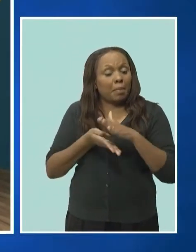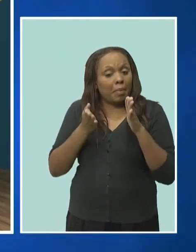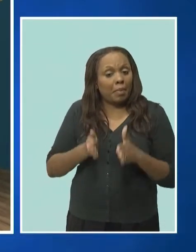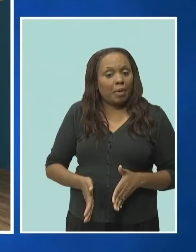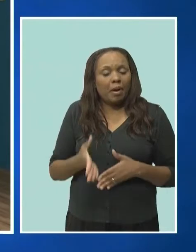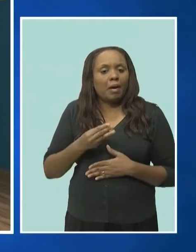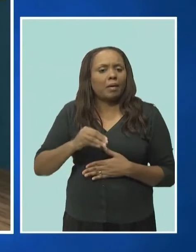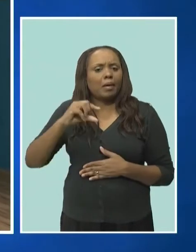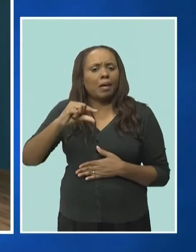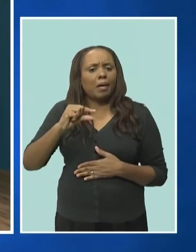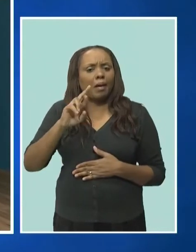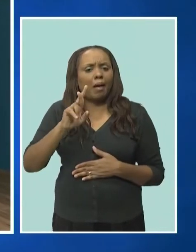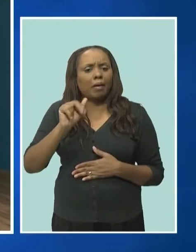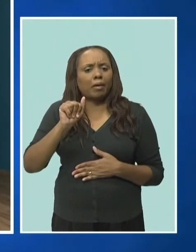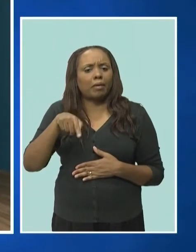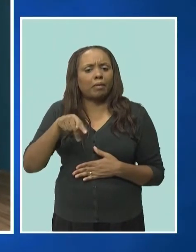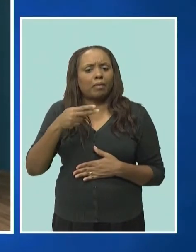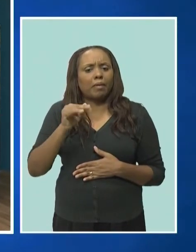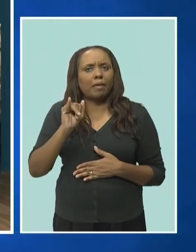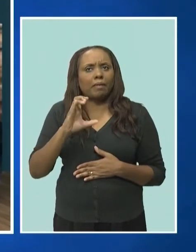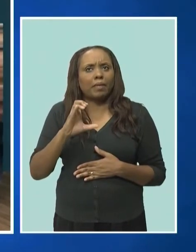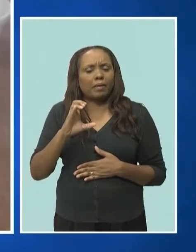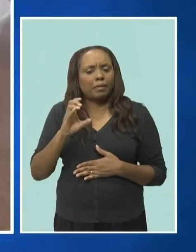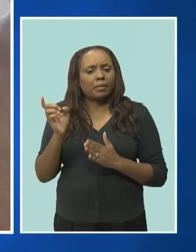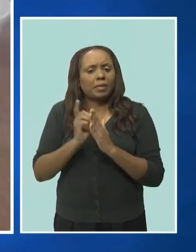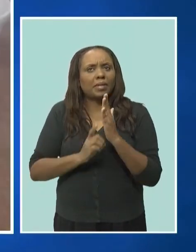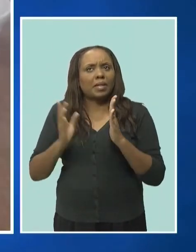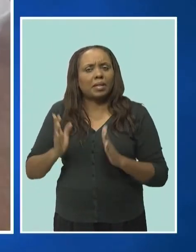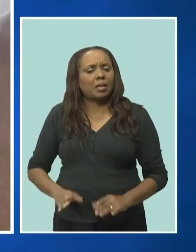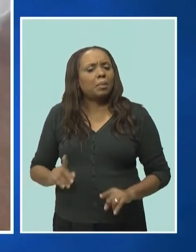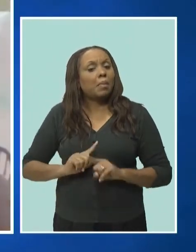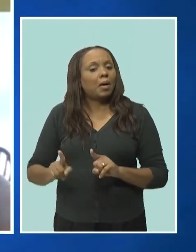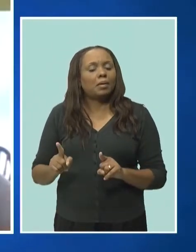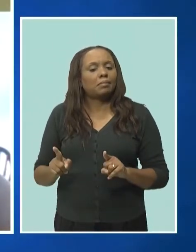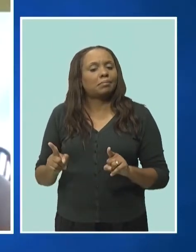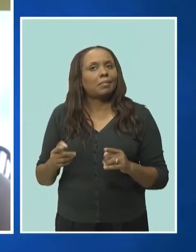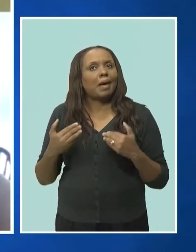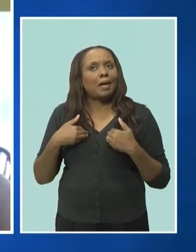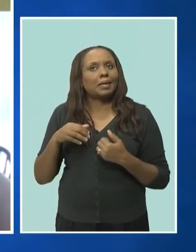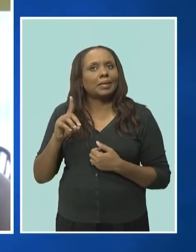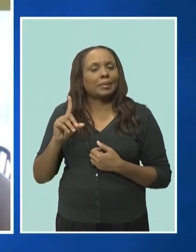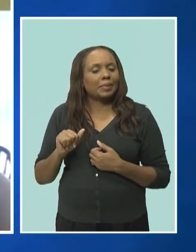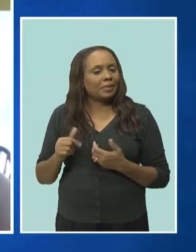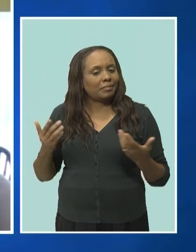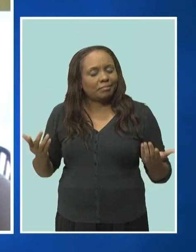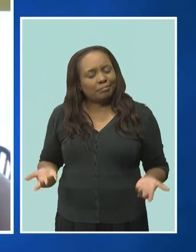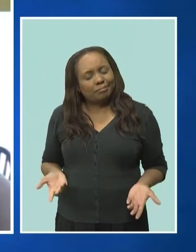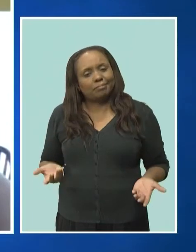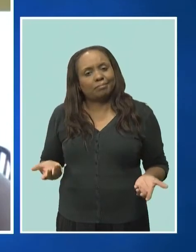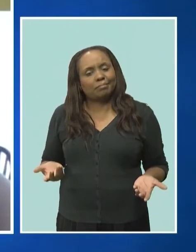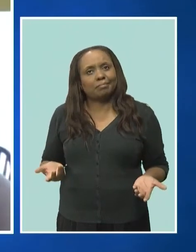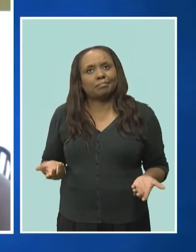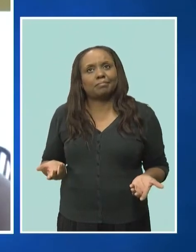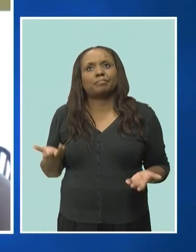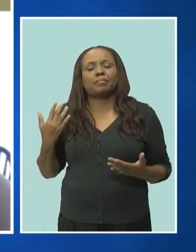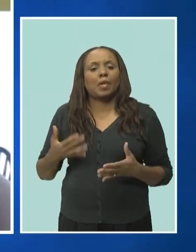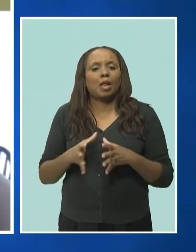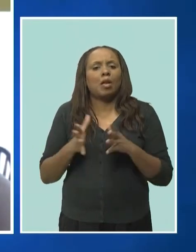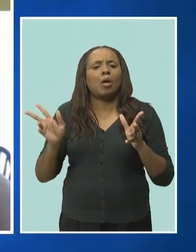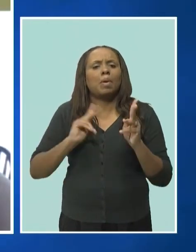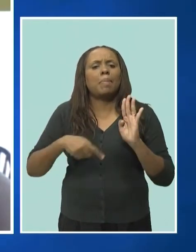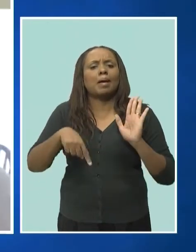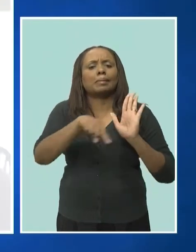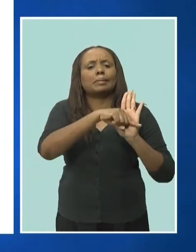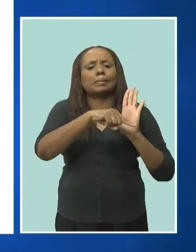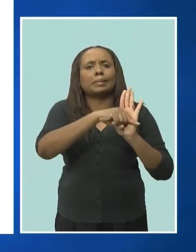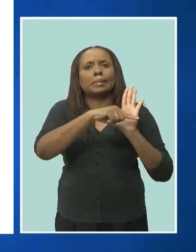explains, being a business owner with a disability is no easy feat. She's been constantly pushing against the tide of negativity to